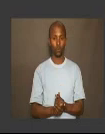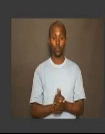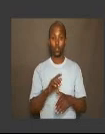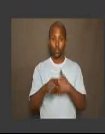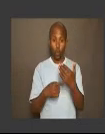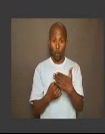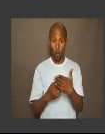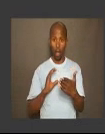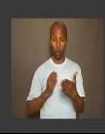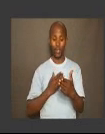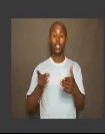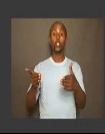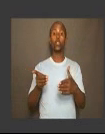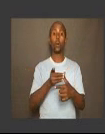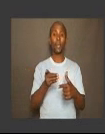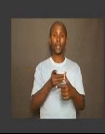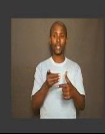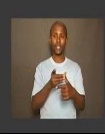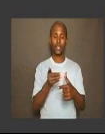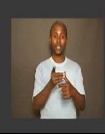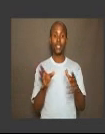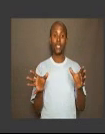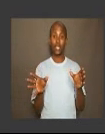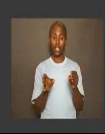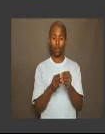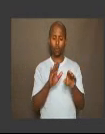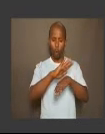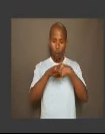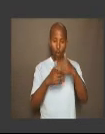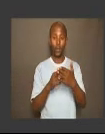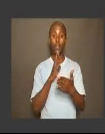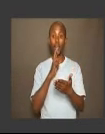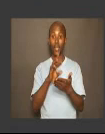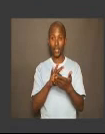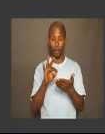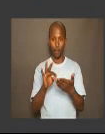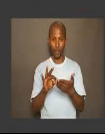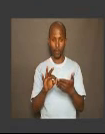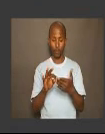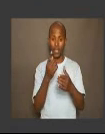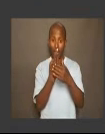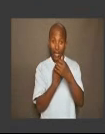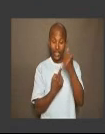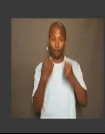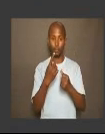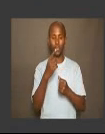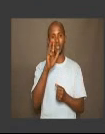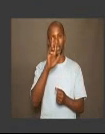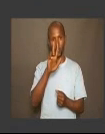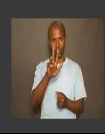So our domain is the set of all real numbers except